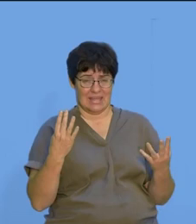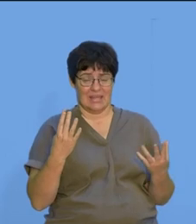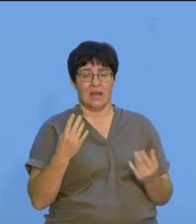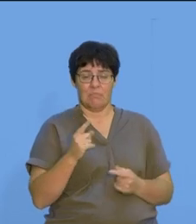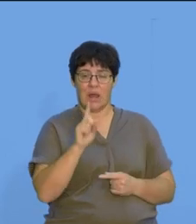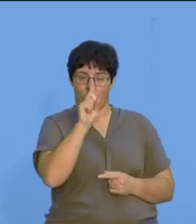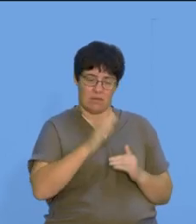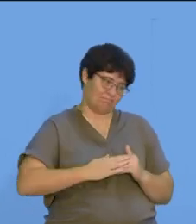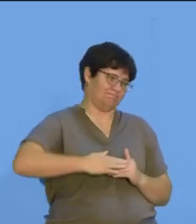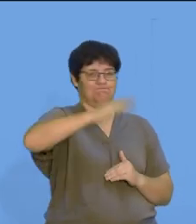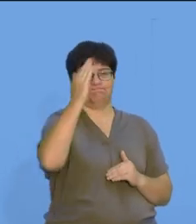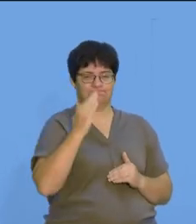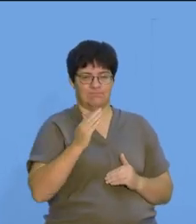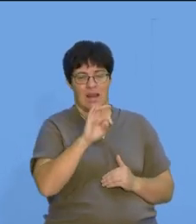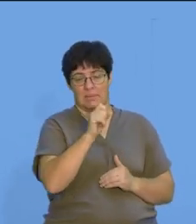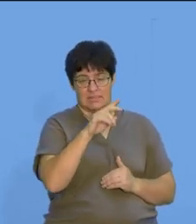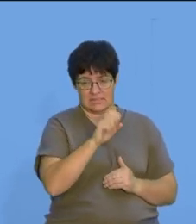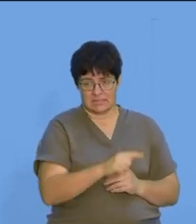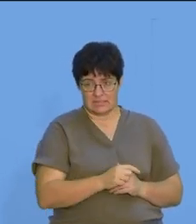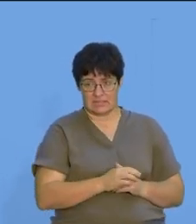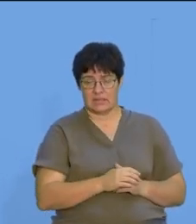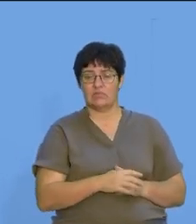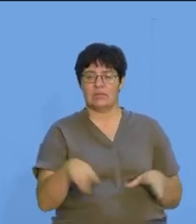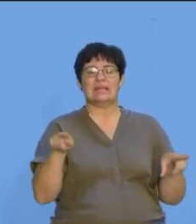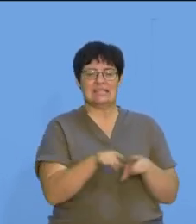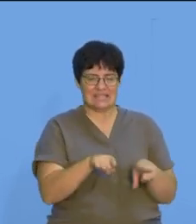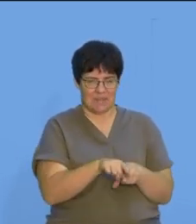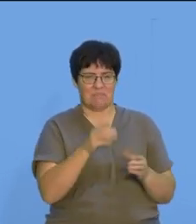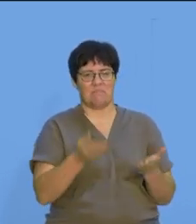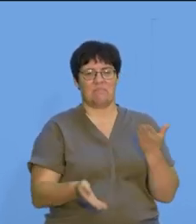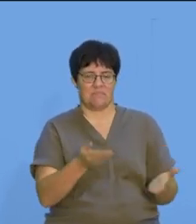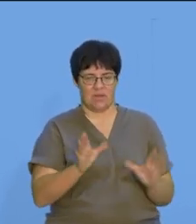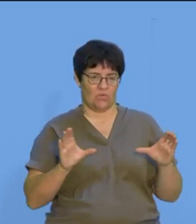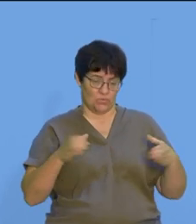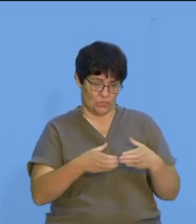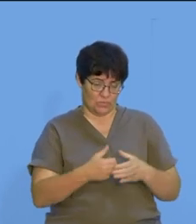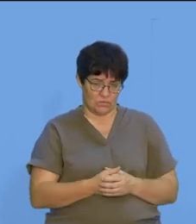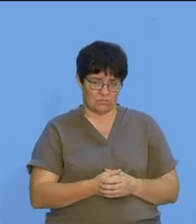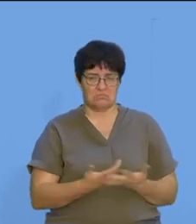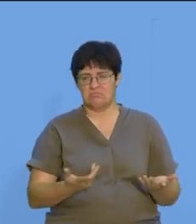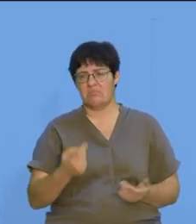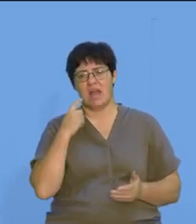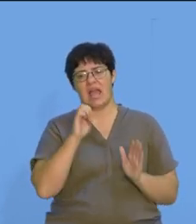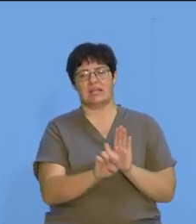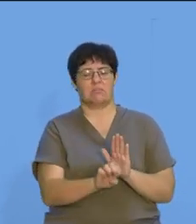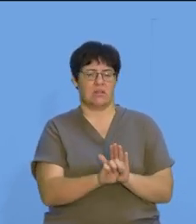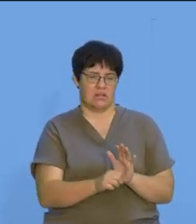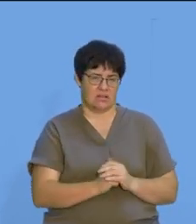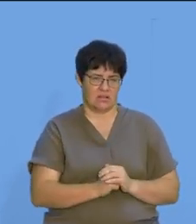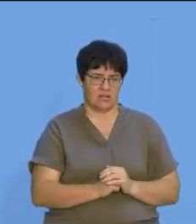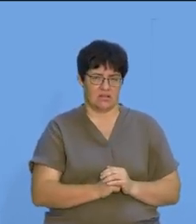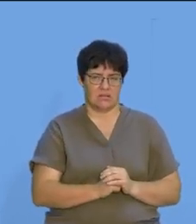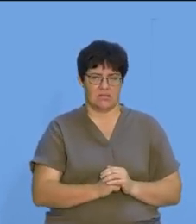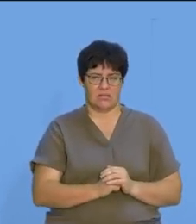ions that have got more than 1 element, and they always consist of the same ratio of elements as a group. Say, for